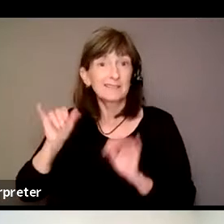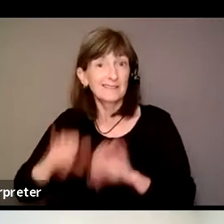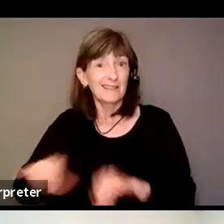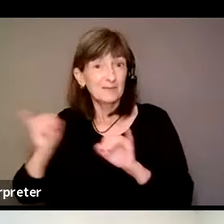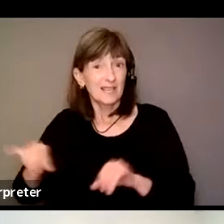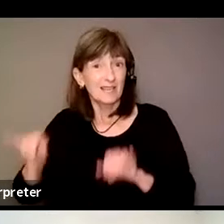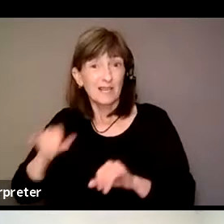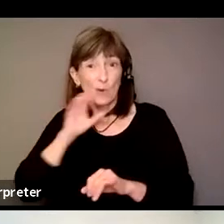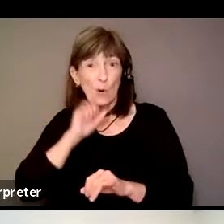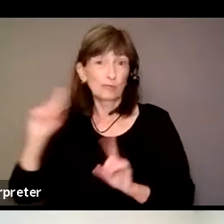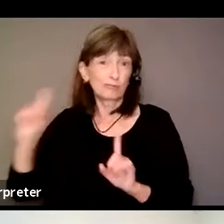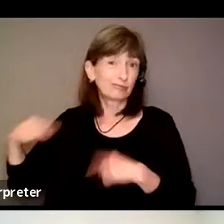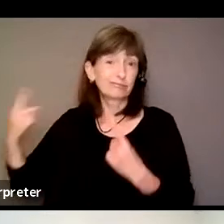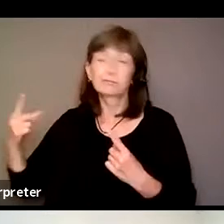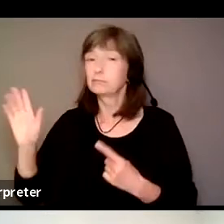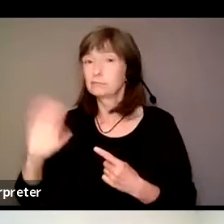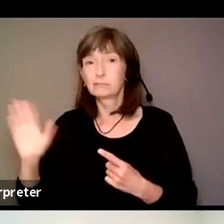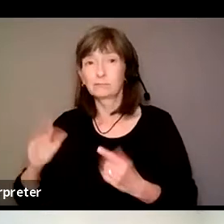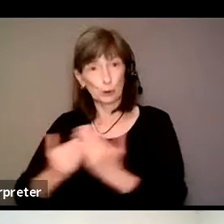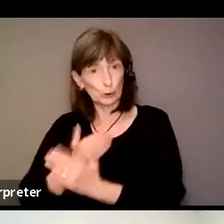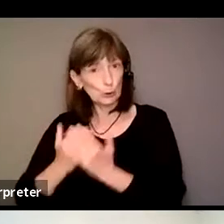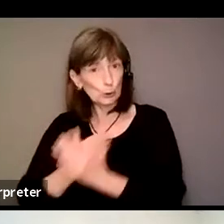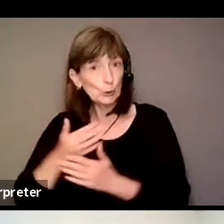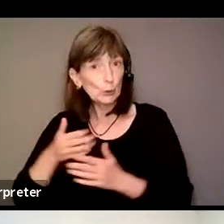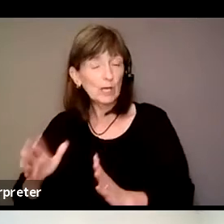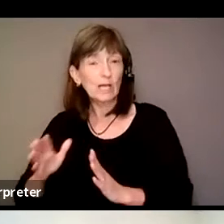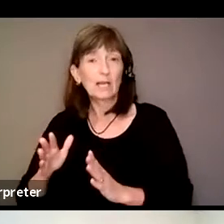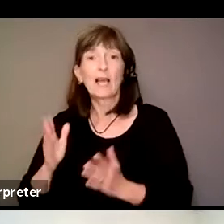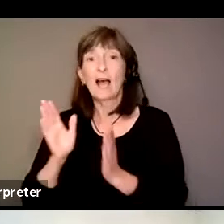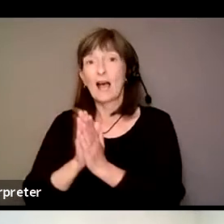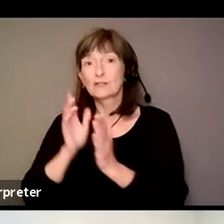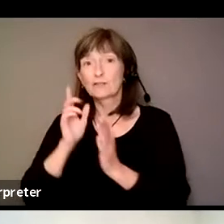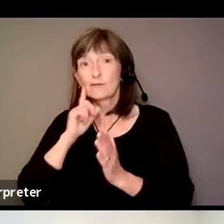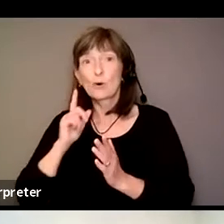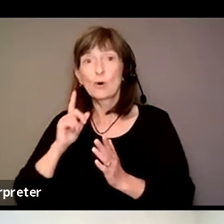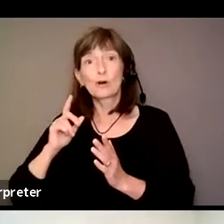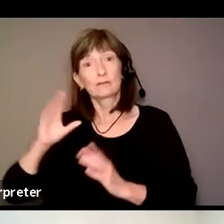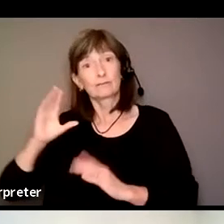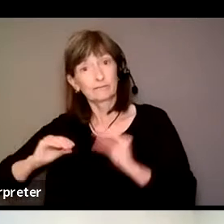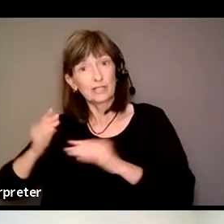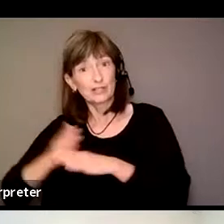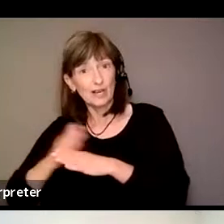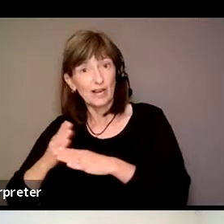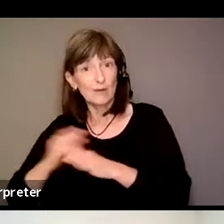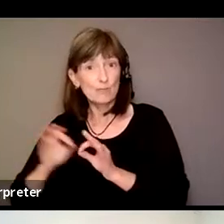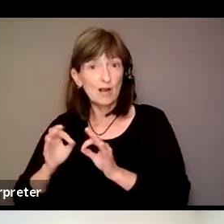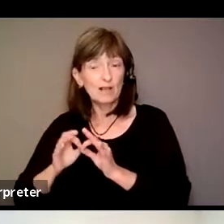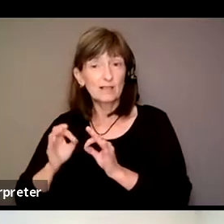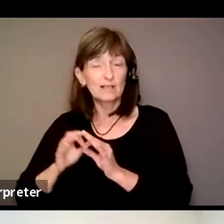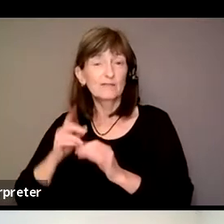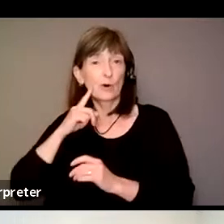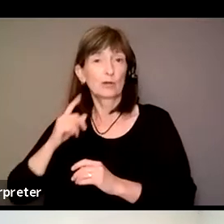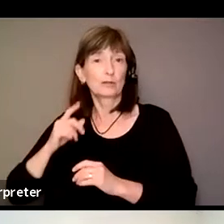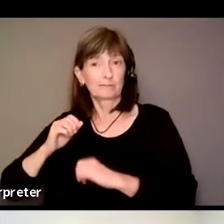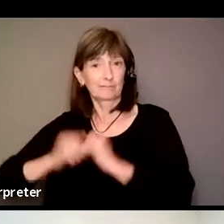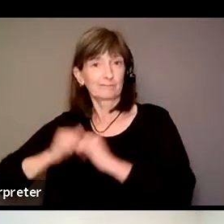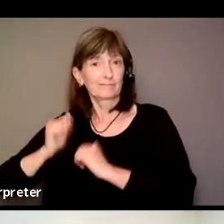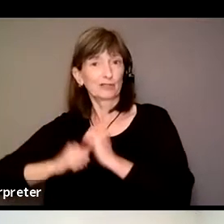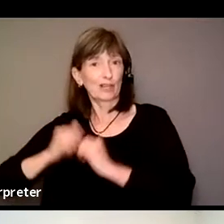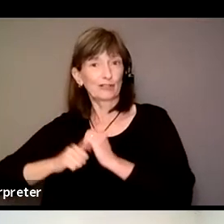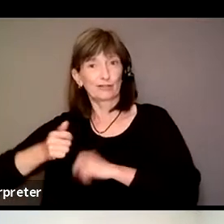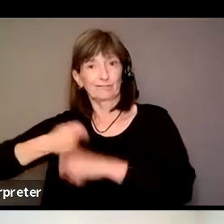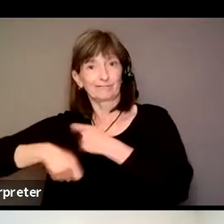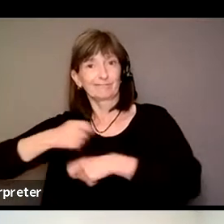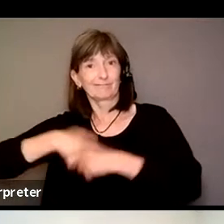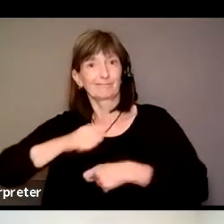approach, that you're looking at, disaster mitigation, things like that. We put the proper infrastructure in place instead of just replacing